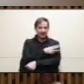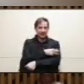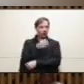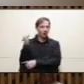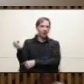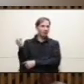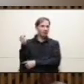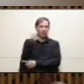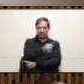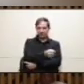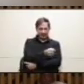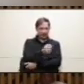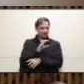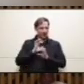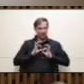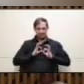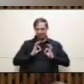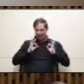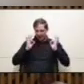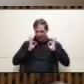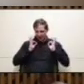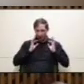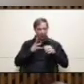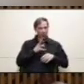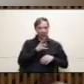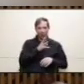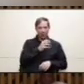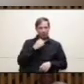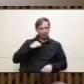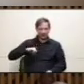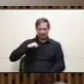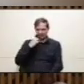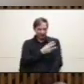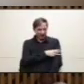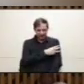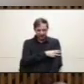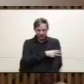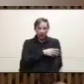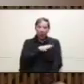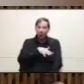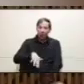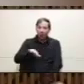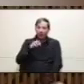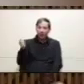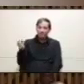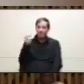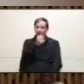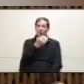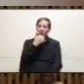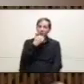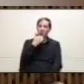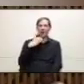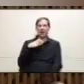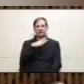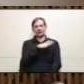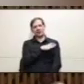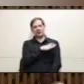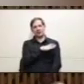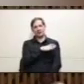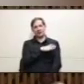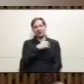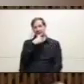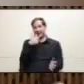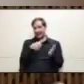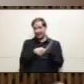appointed either by the mayor or the municipal manager. All senior managers are appointed by council. Now, this letter that